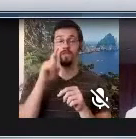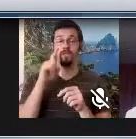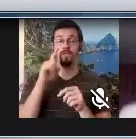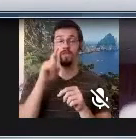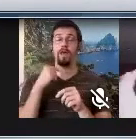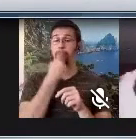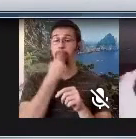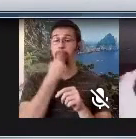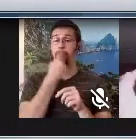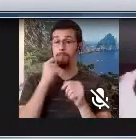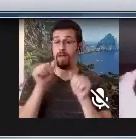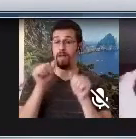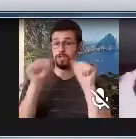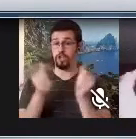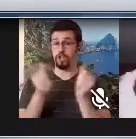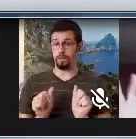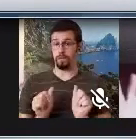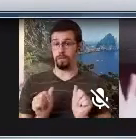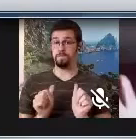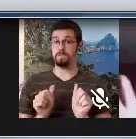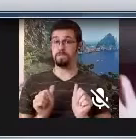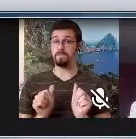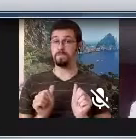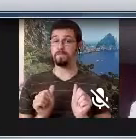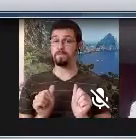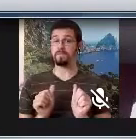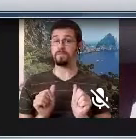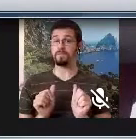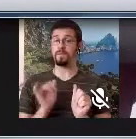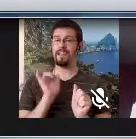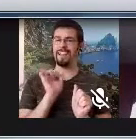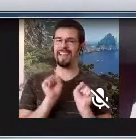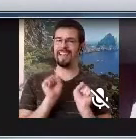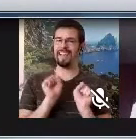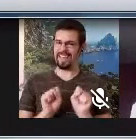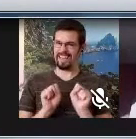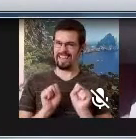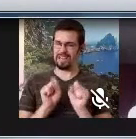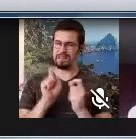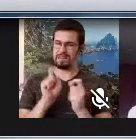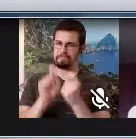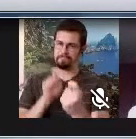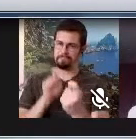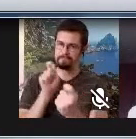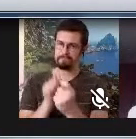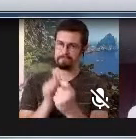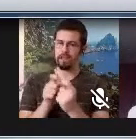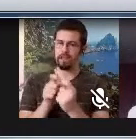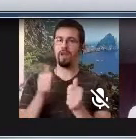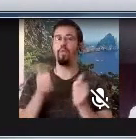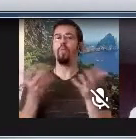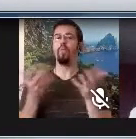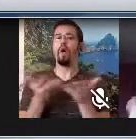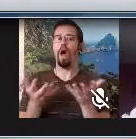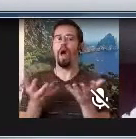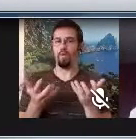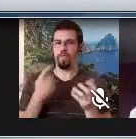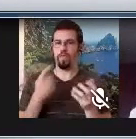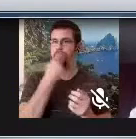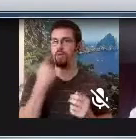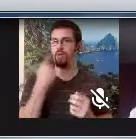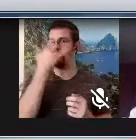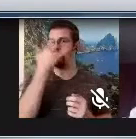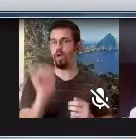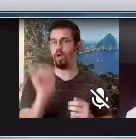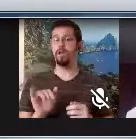in order to specify exactly what I want the mouth to look like, so that I can write for a person that they should have a